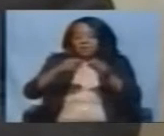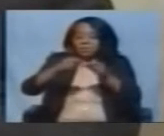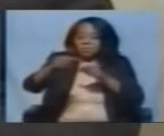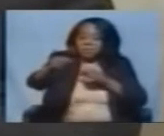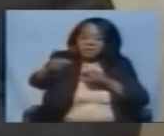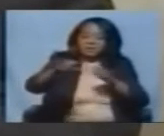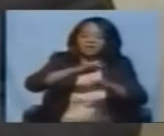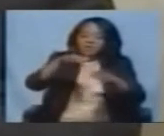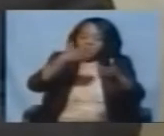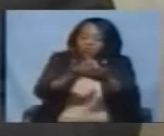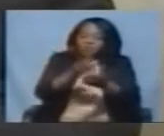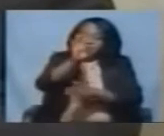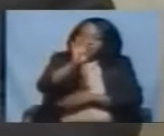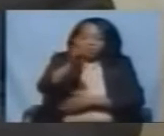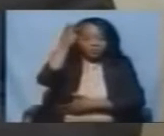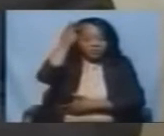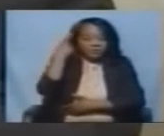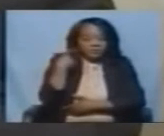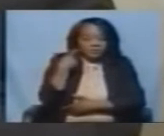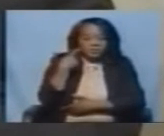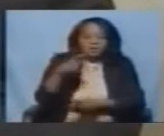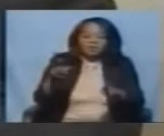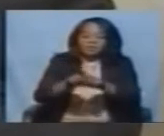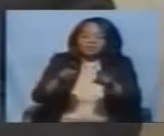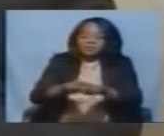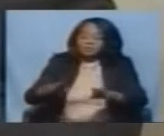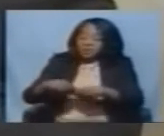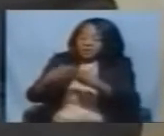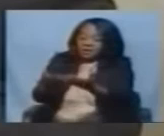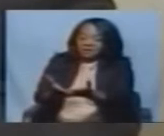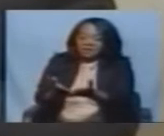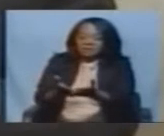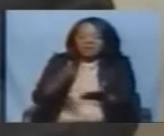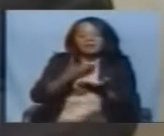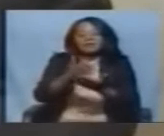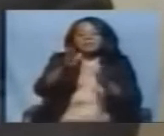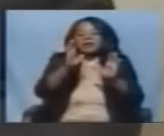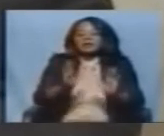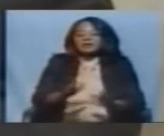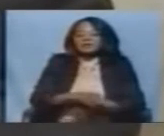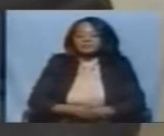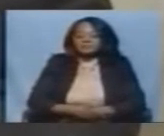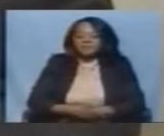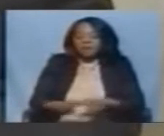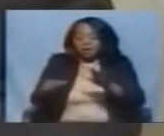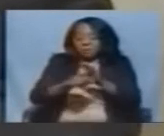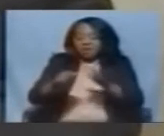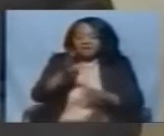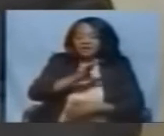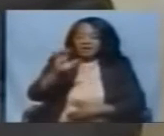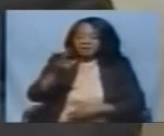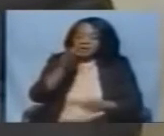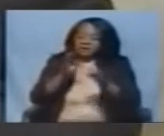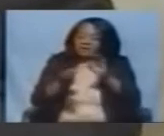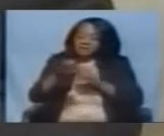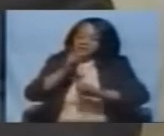the four principles he mentioned, will actually be actioned by buyers in public procurement. If we speak about private sector, for instance, if I may give you